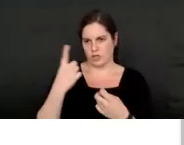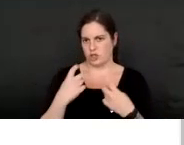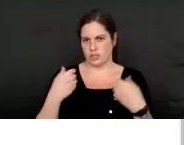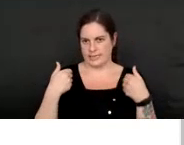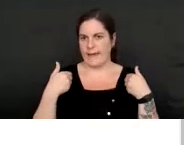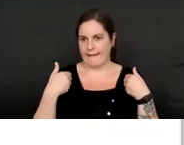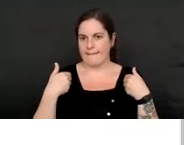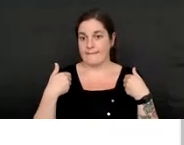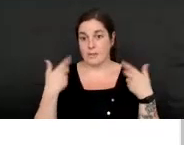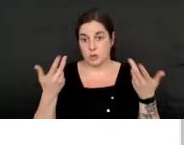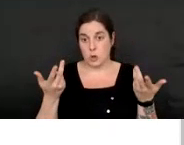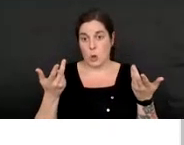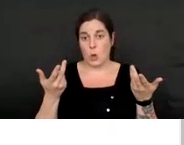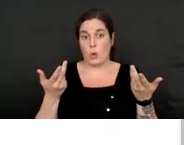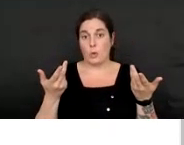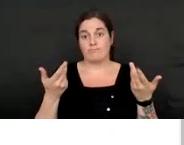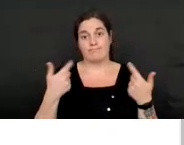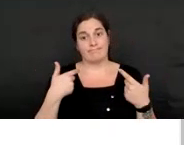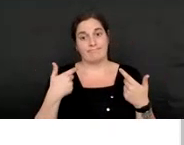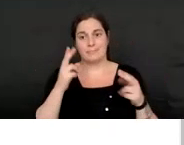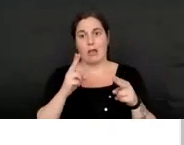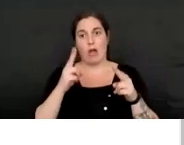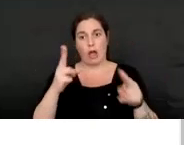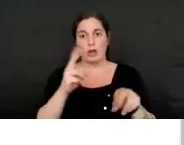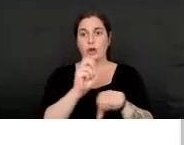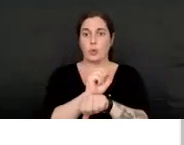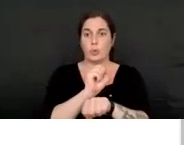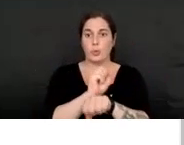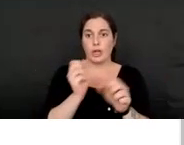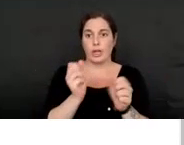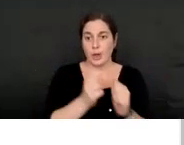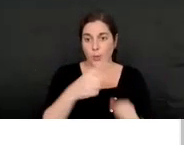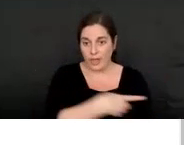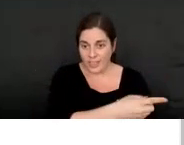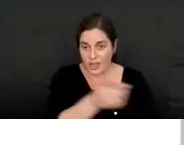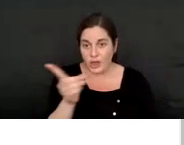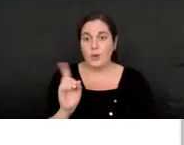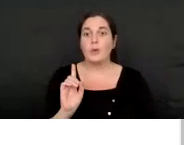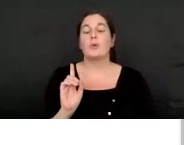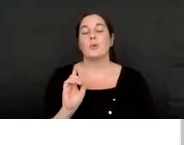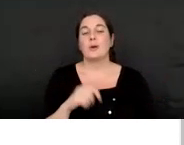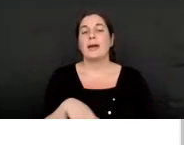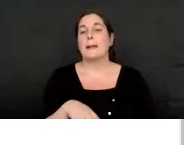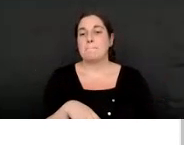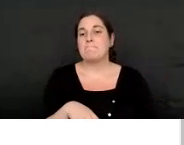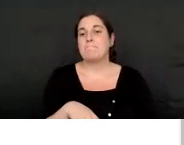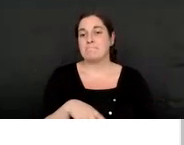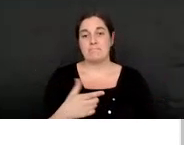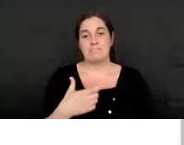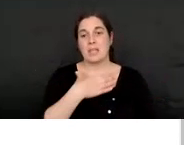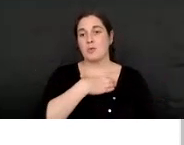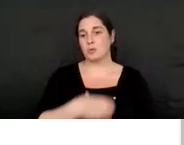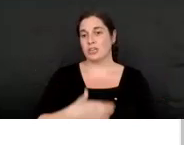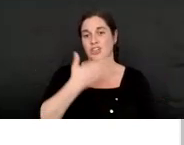with that, I'll say it has been a pleasure working with you this summer. I wish you the best on all